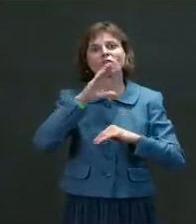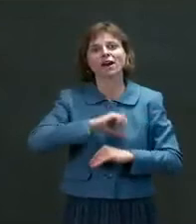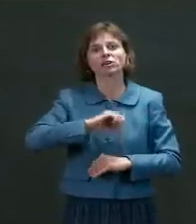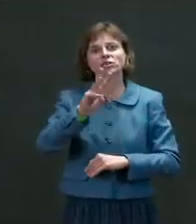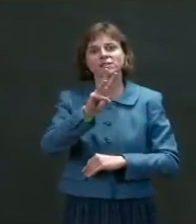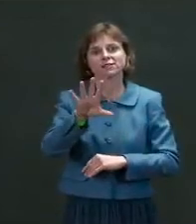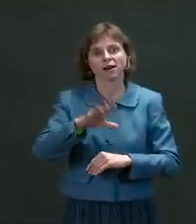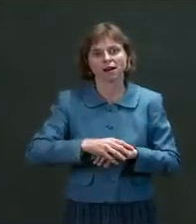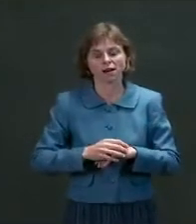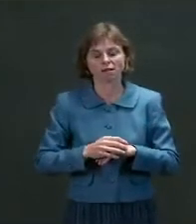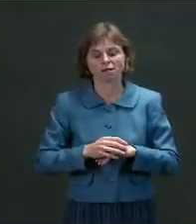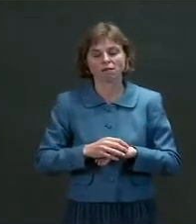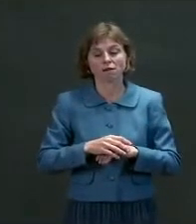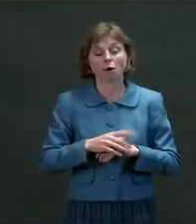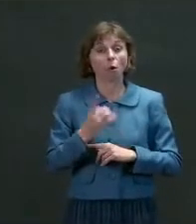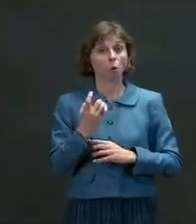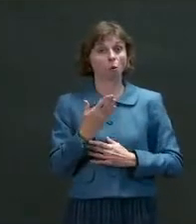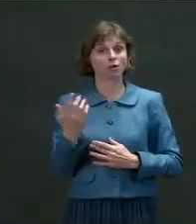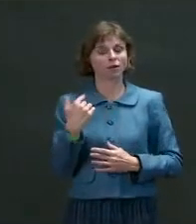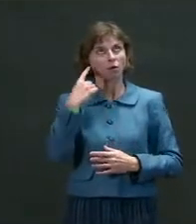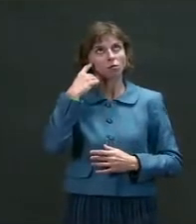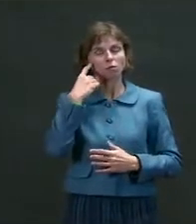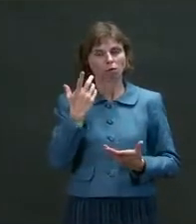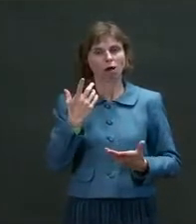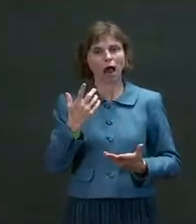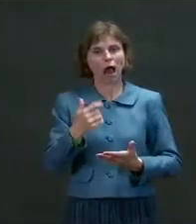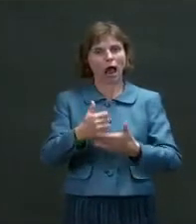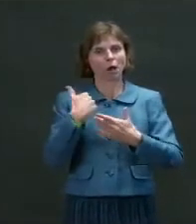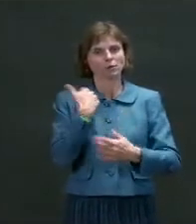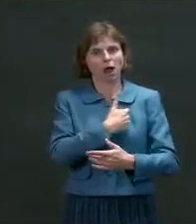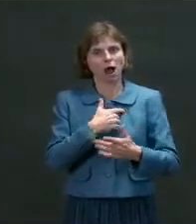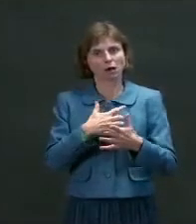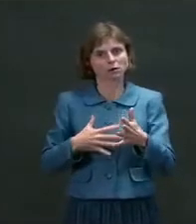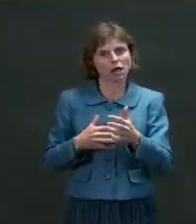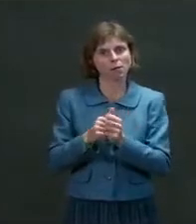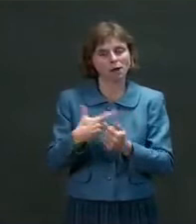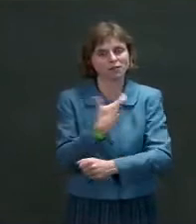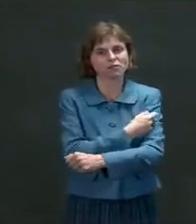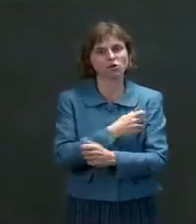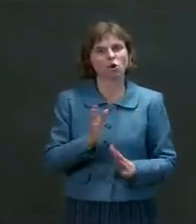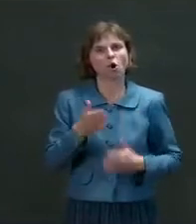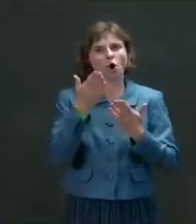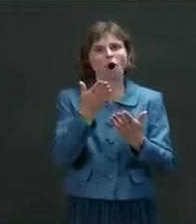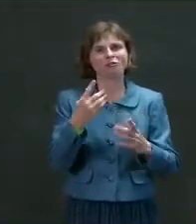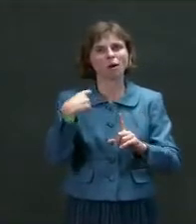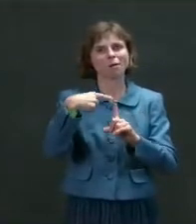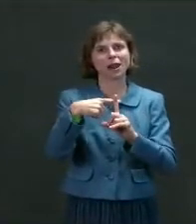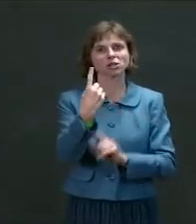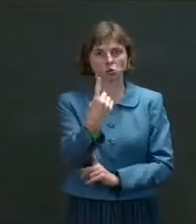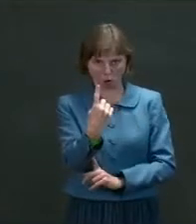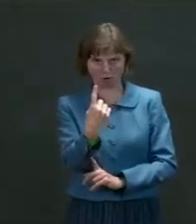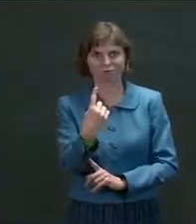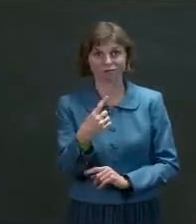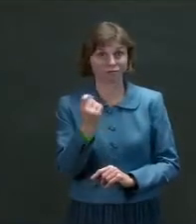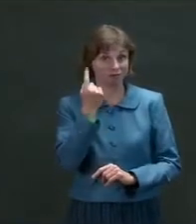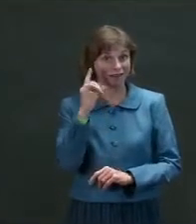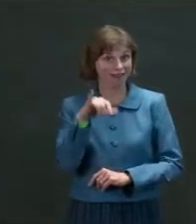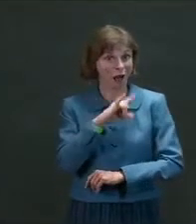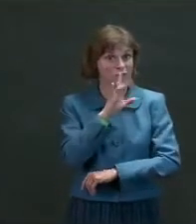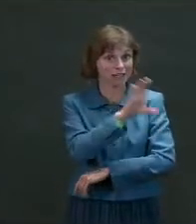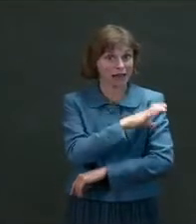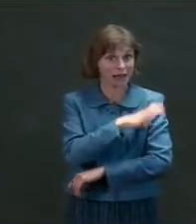we've found really helps us keep up with our vaccine supply is to offer +1s. So that is a clinical decision that is